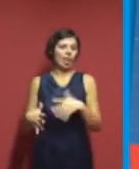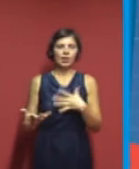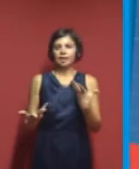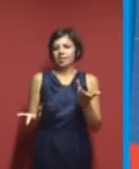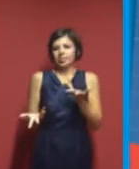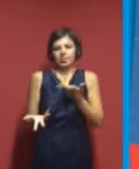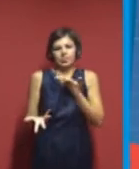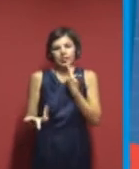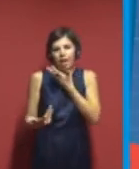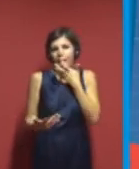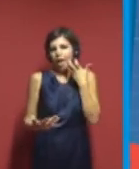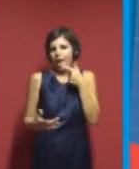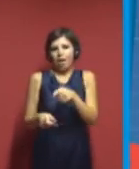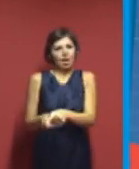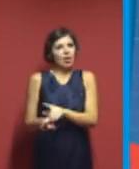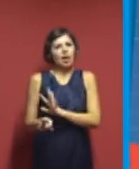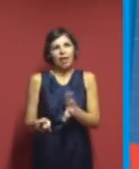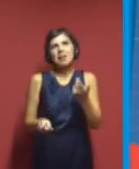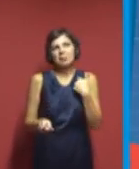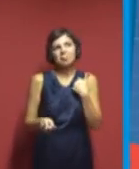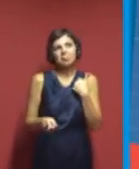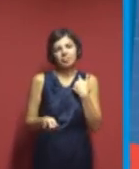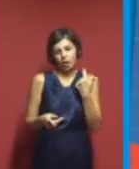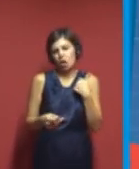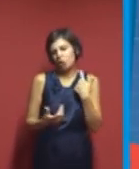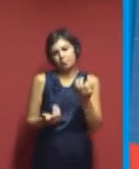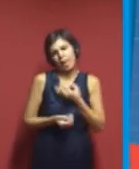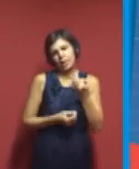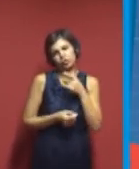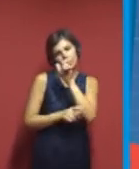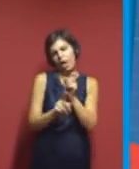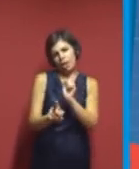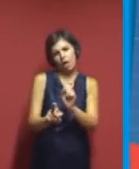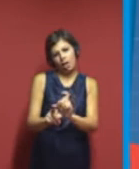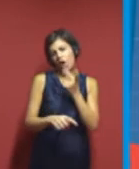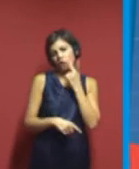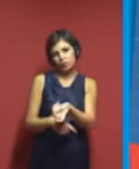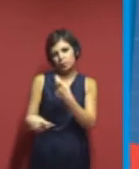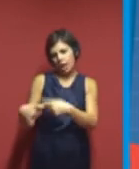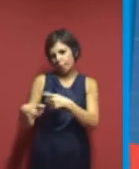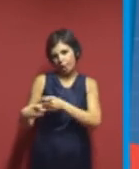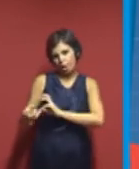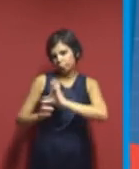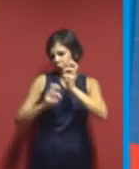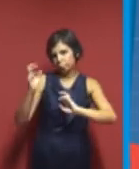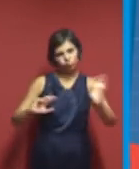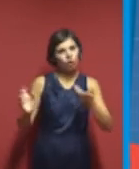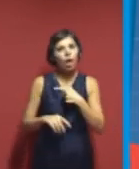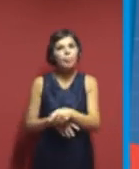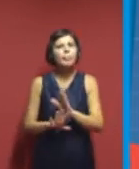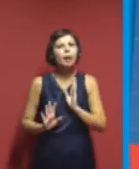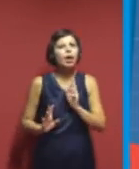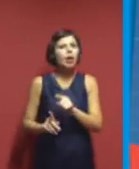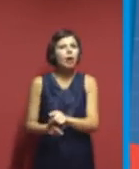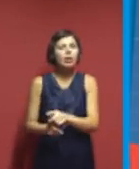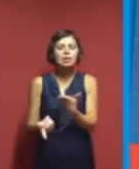shoes. And the thing I love about this is that it makes absolutely no effort to turn the bottle into a shoe.